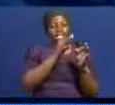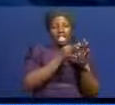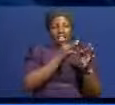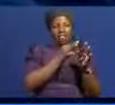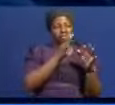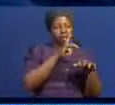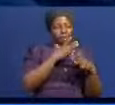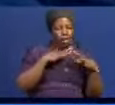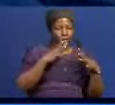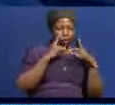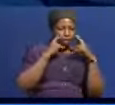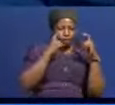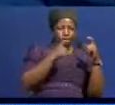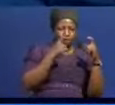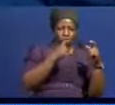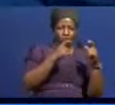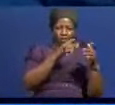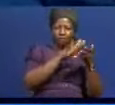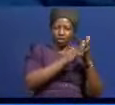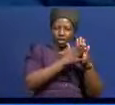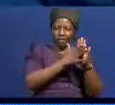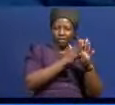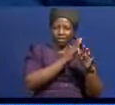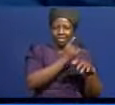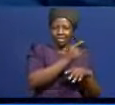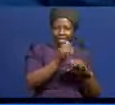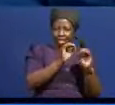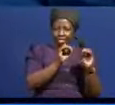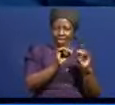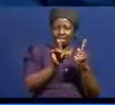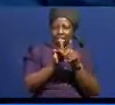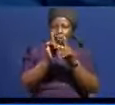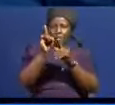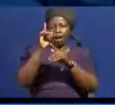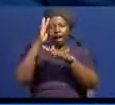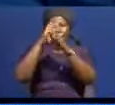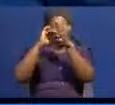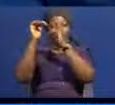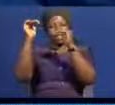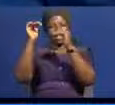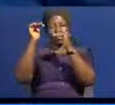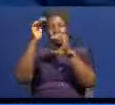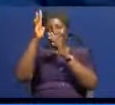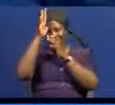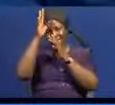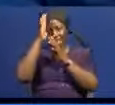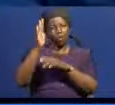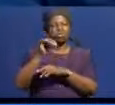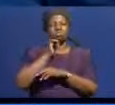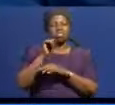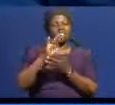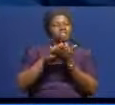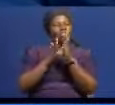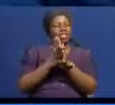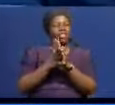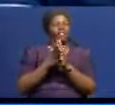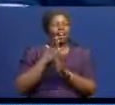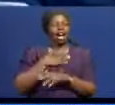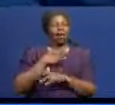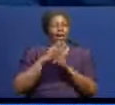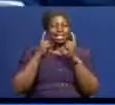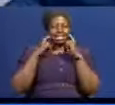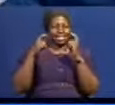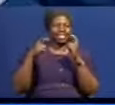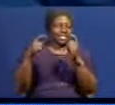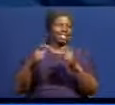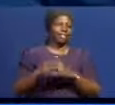us, our Heavenly Father will never forgive us our sins. And talking like this, Mr.